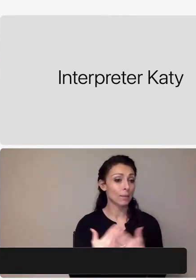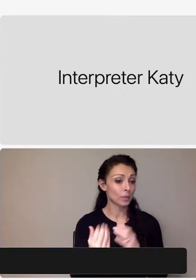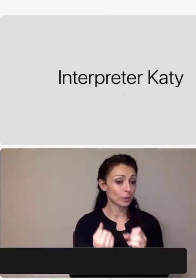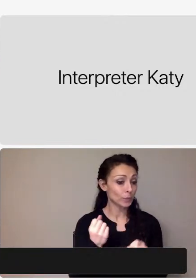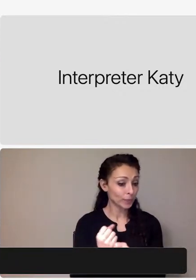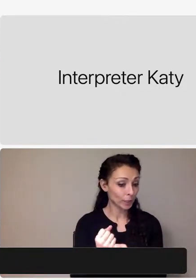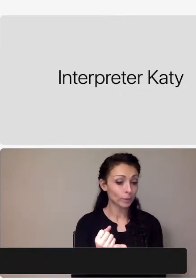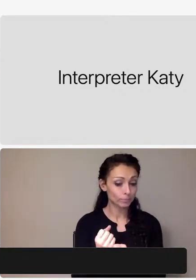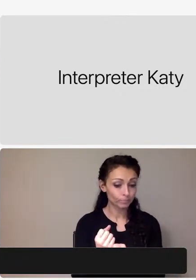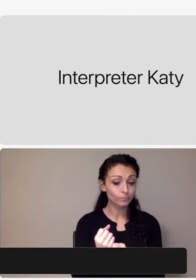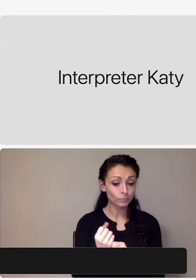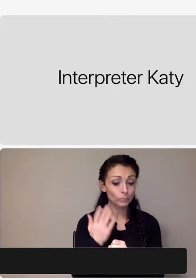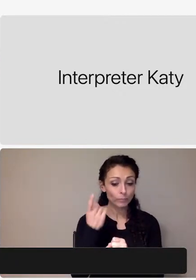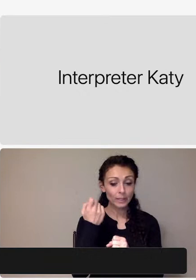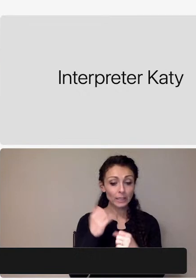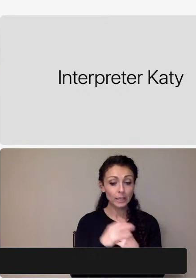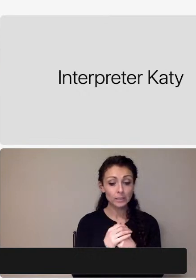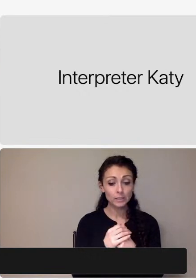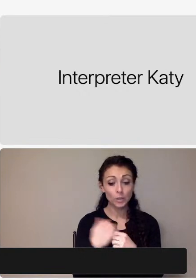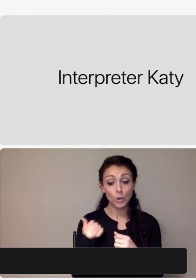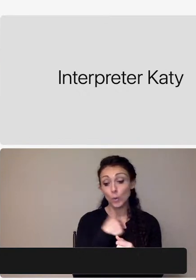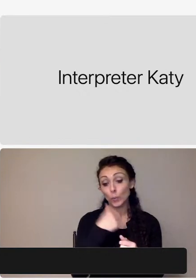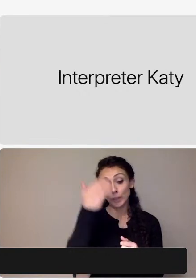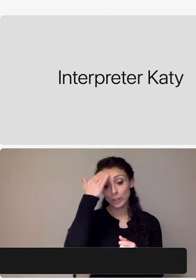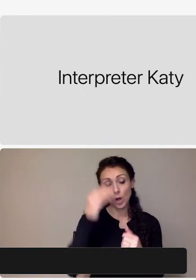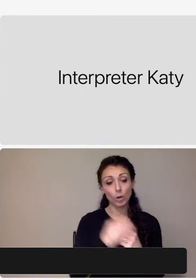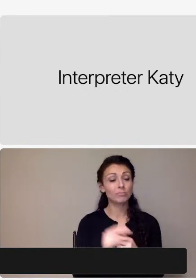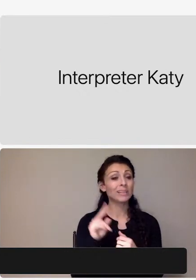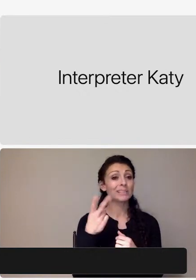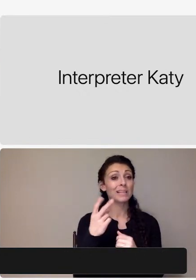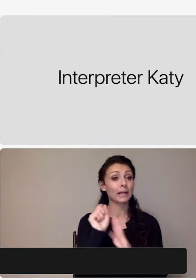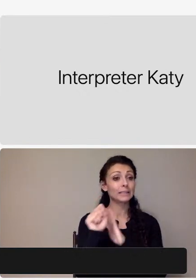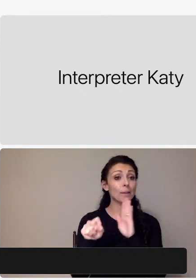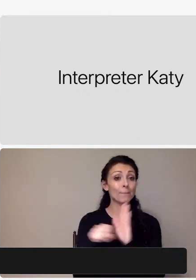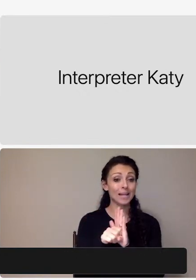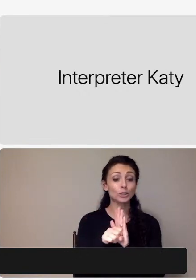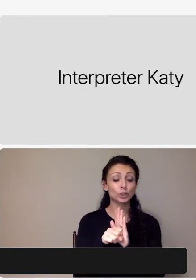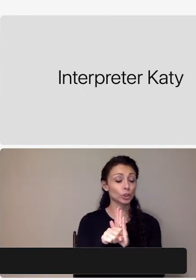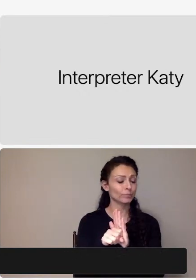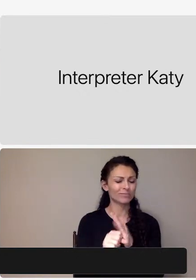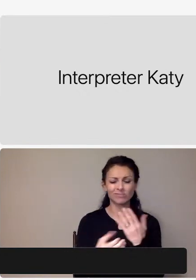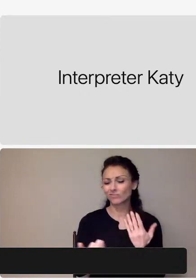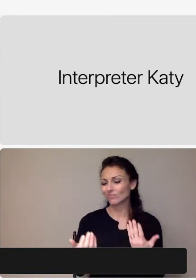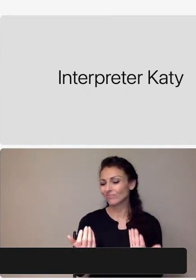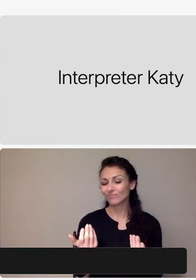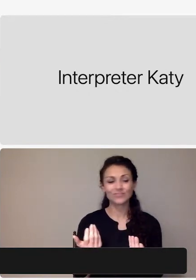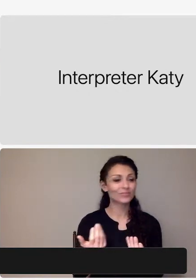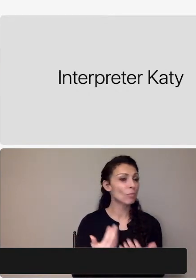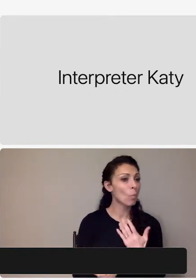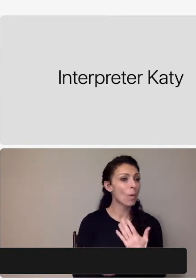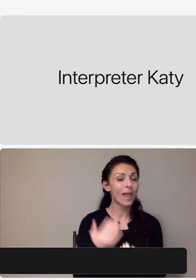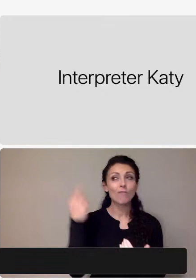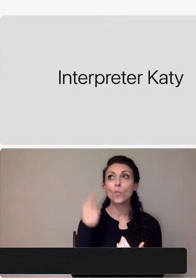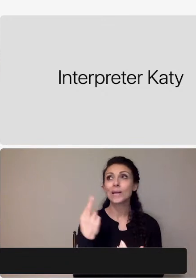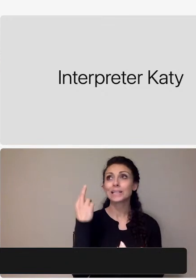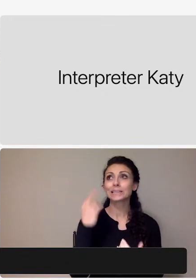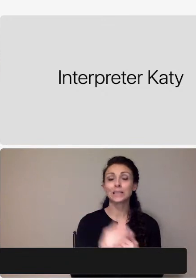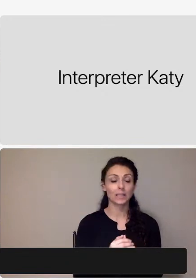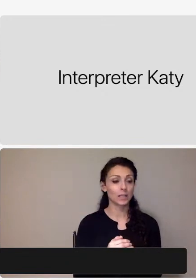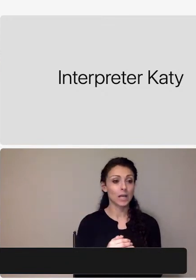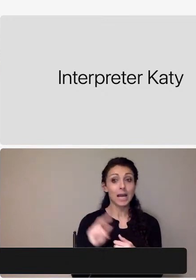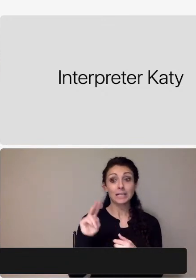because as we know once we hit second semester for some reason it just